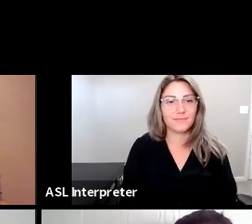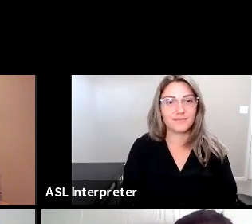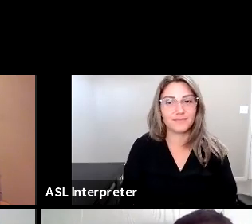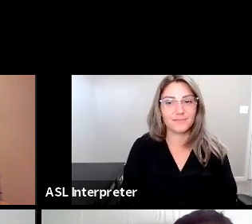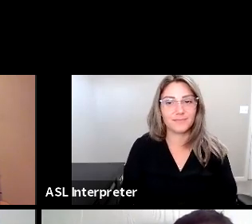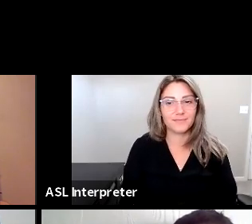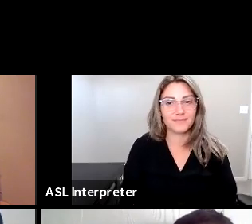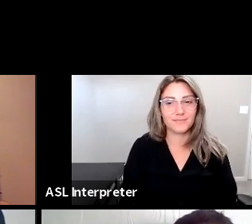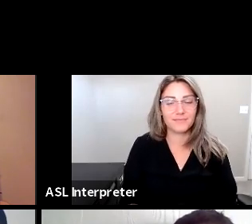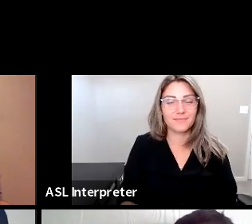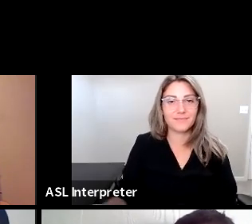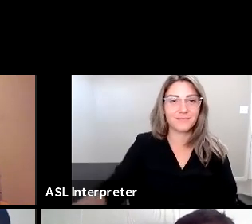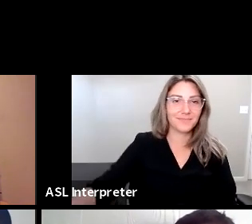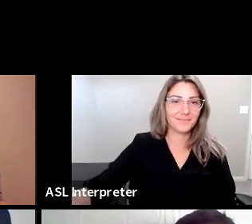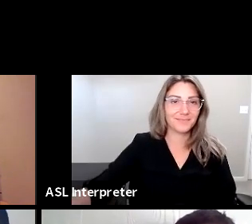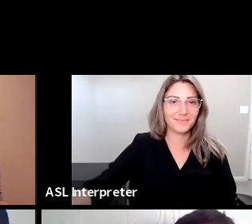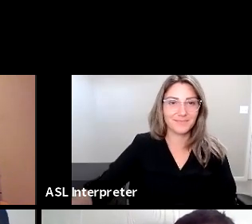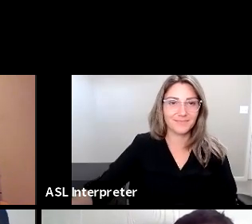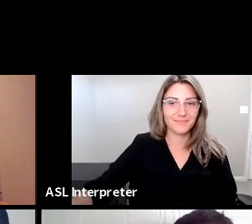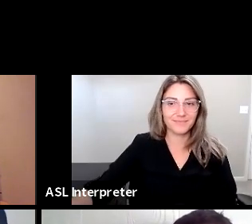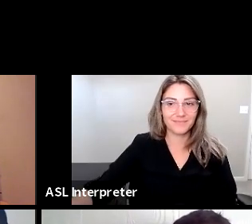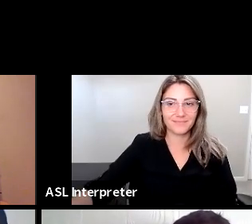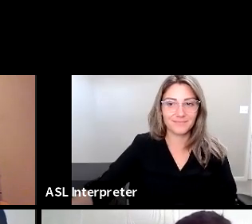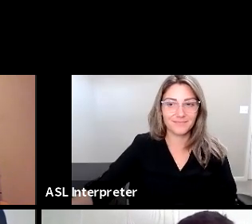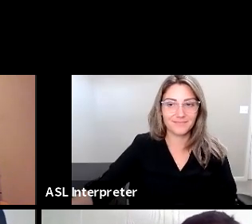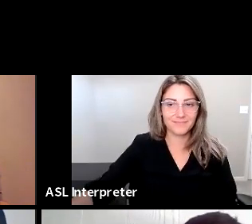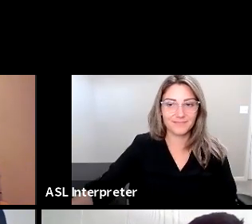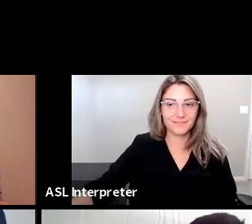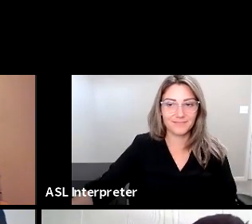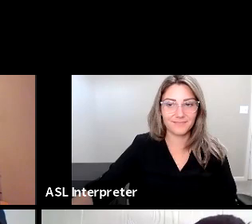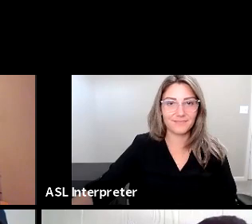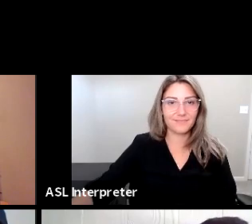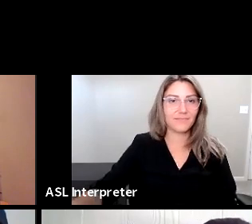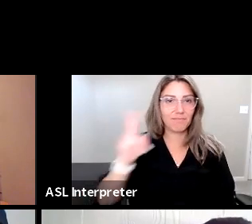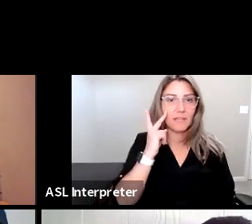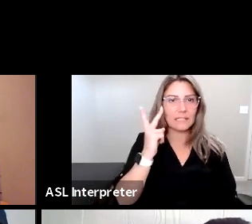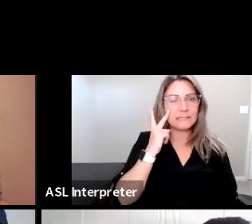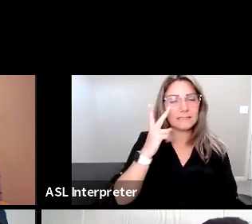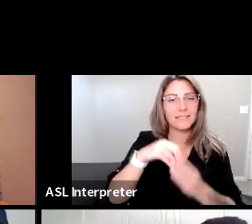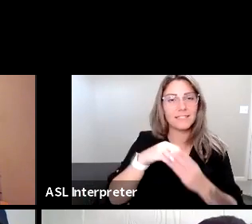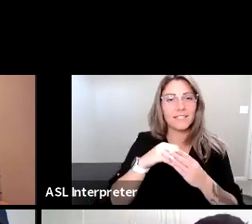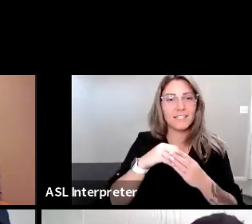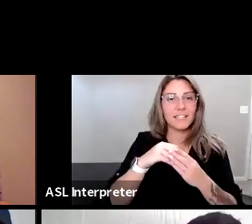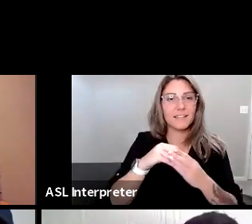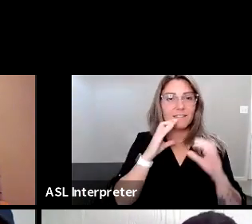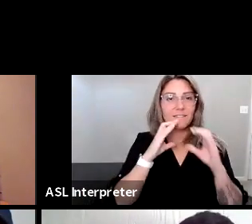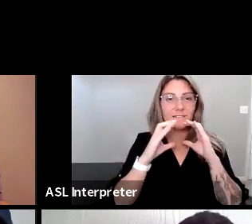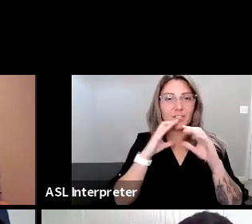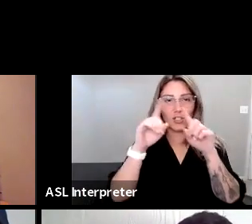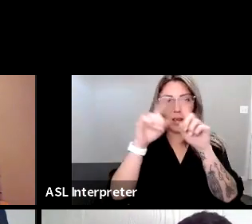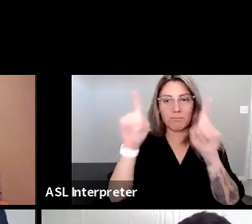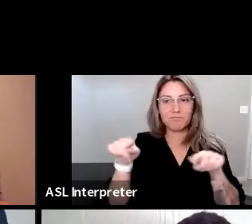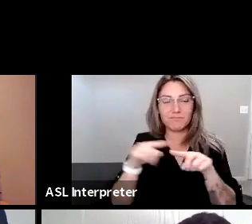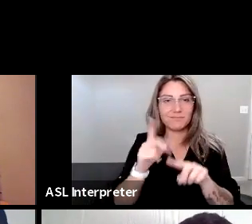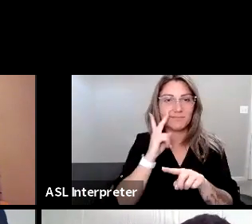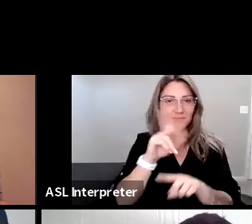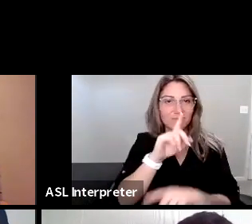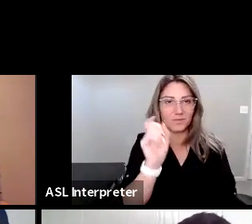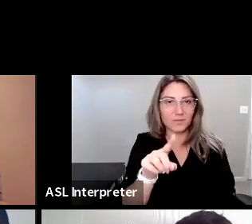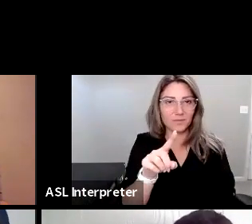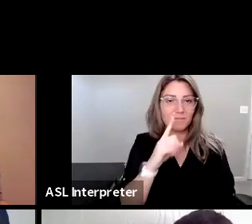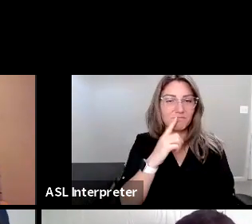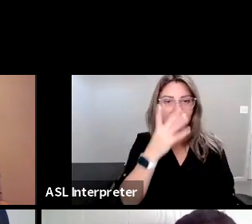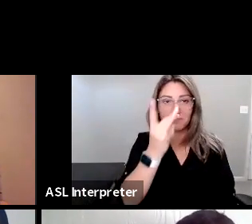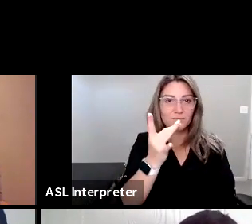Well, see, we have some questions in the chat. I'm interested to see your